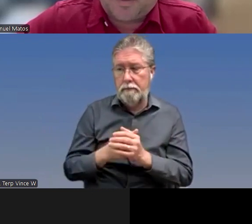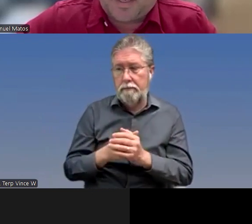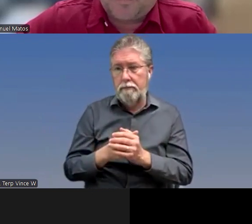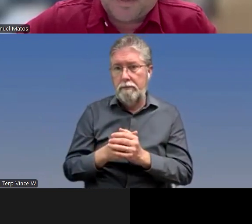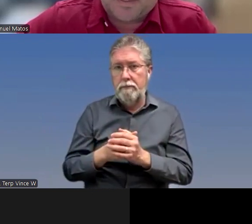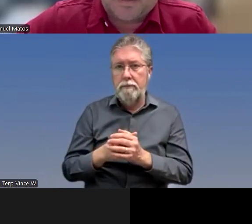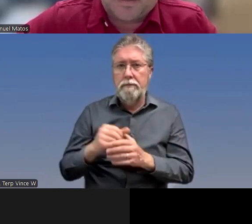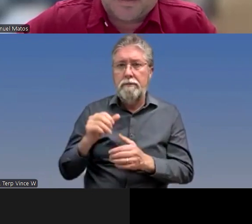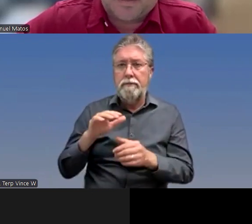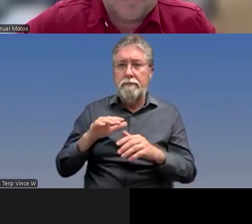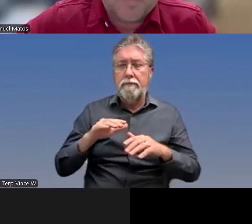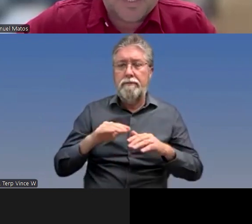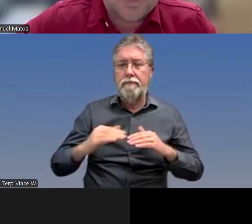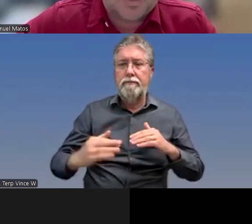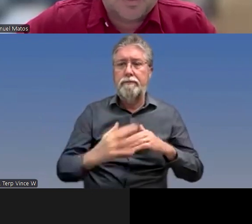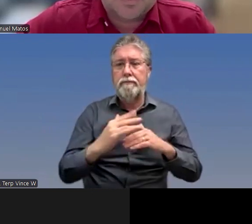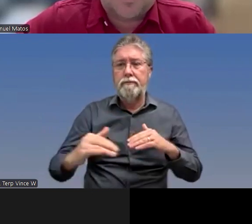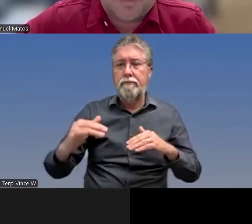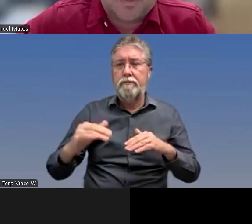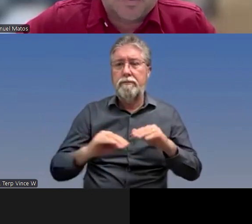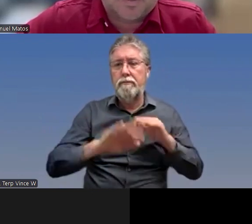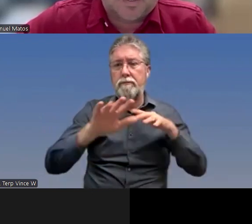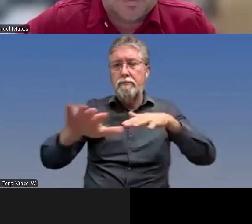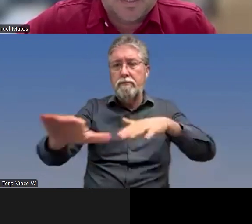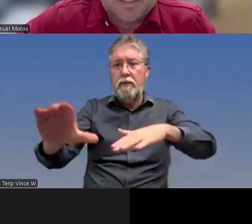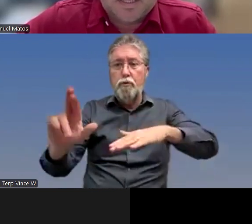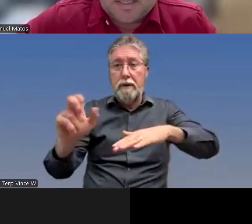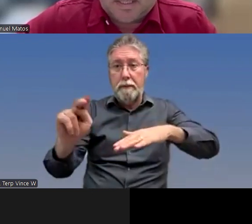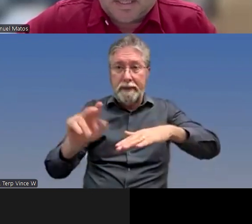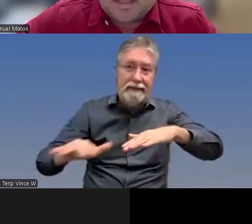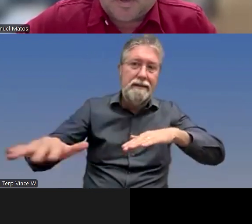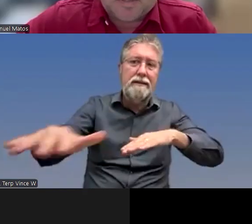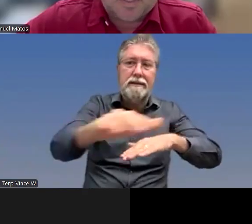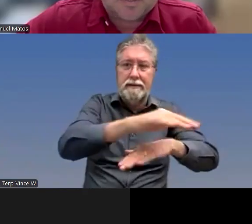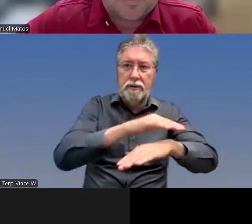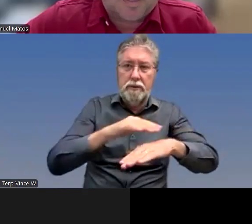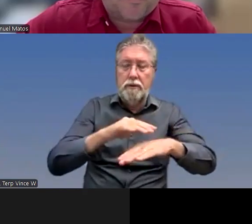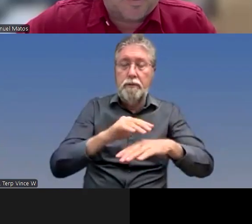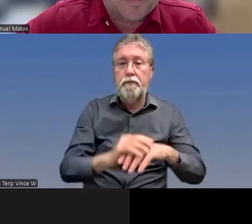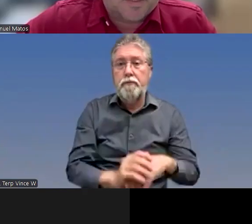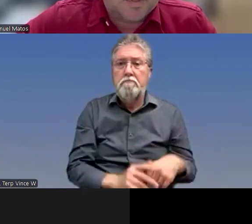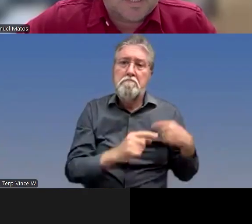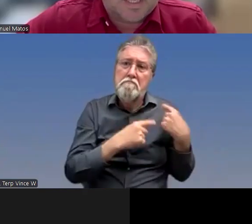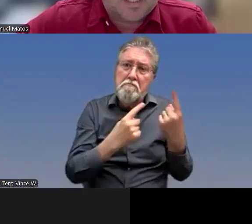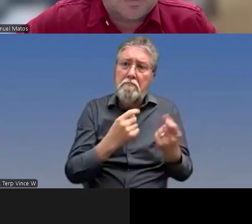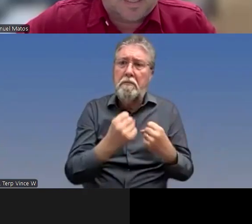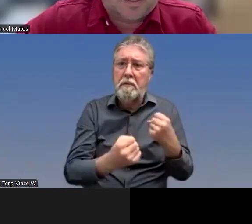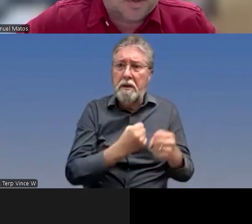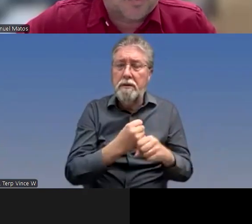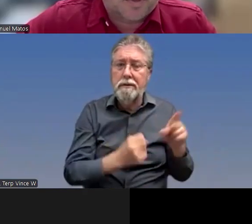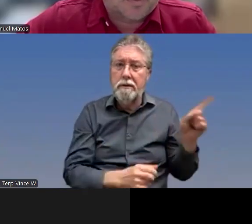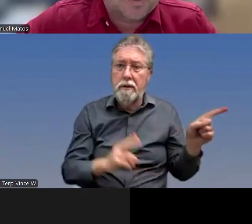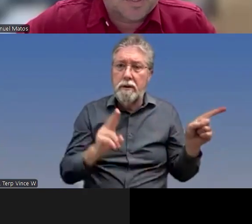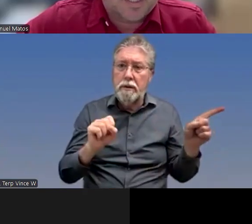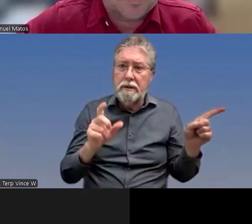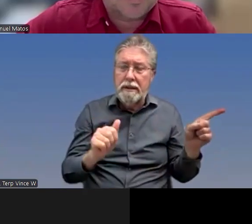Caribbean area, the information it's been used across the years from the USDA